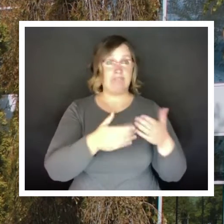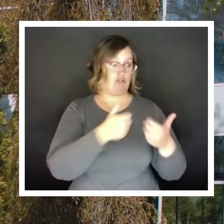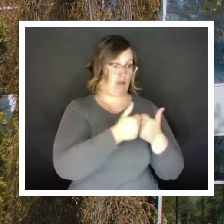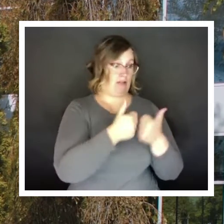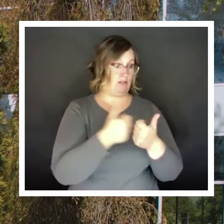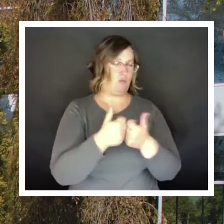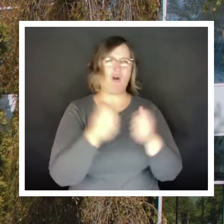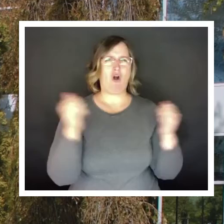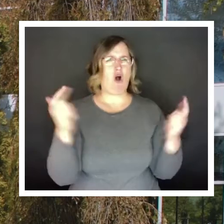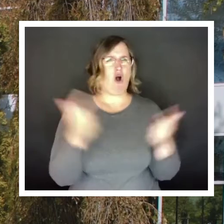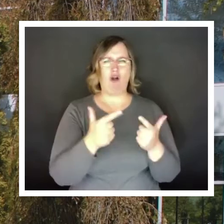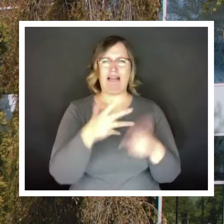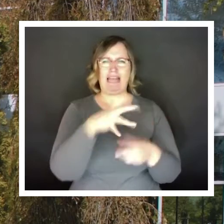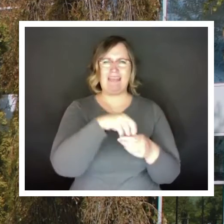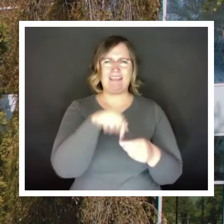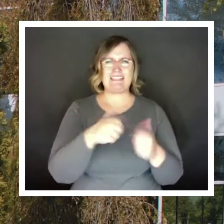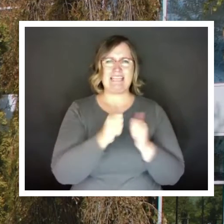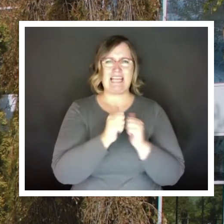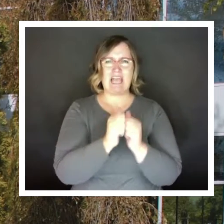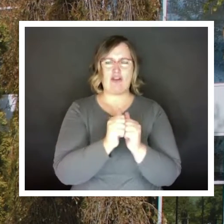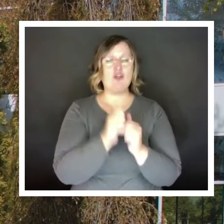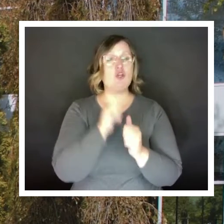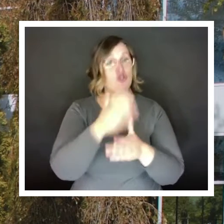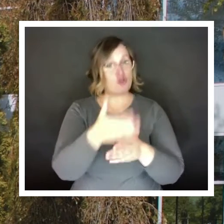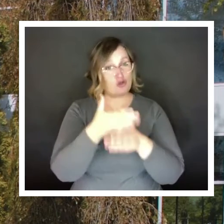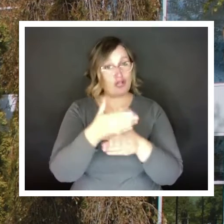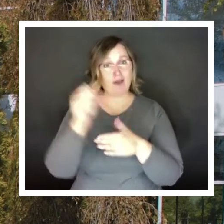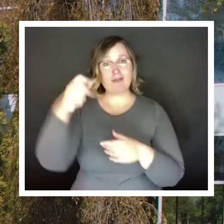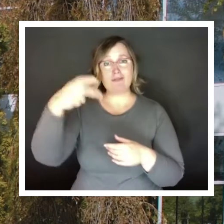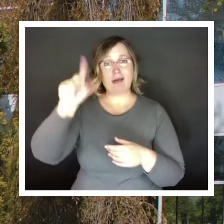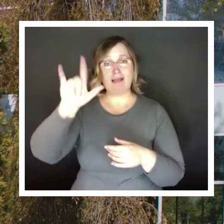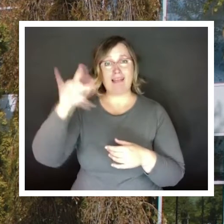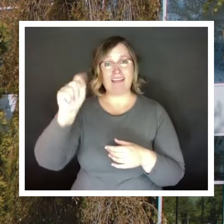life together. So share the spotlight and be happy for each other.